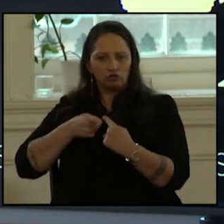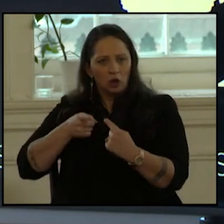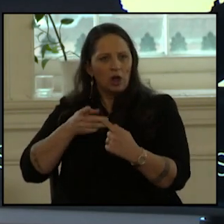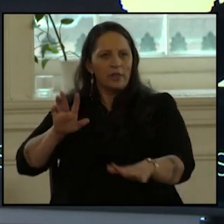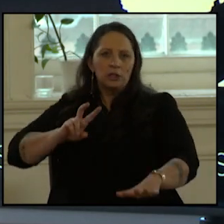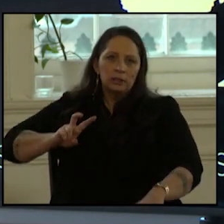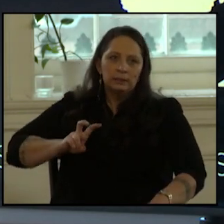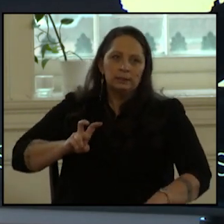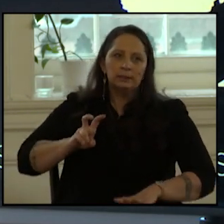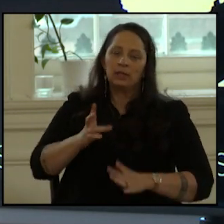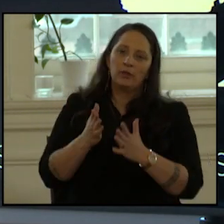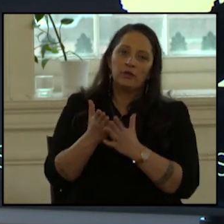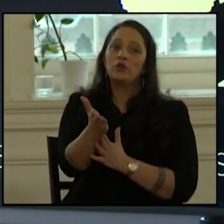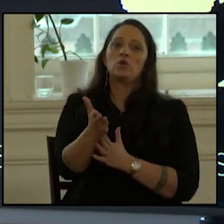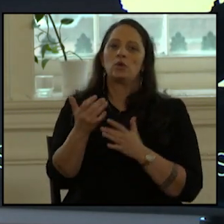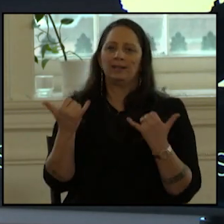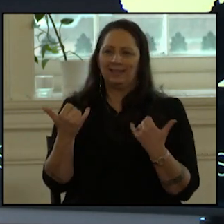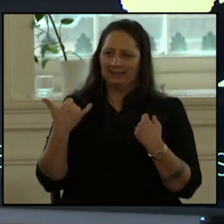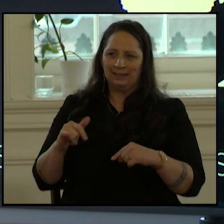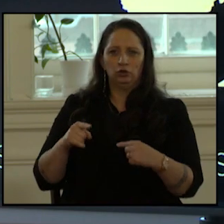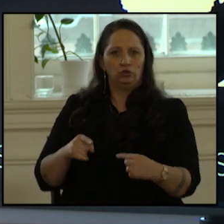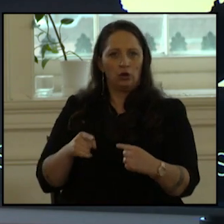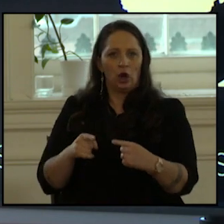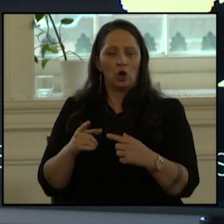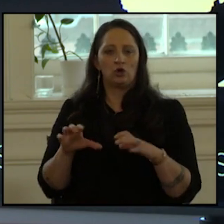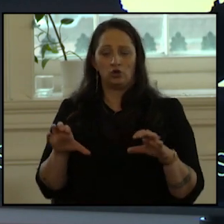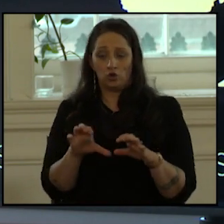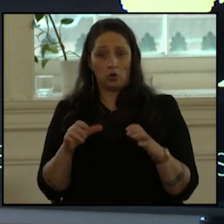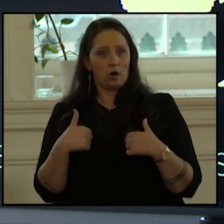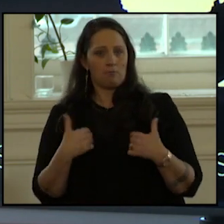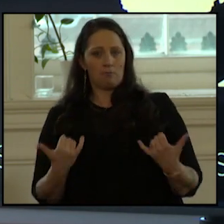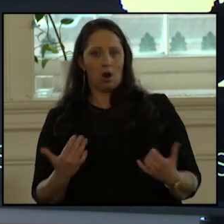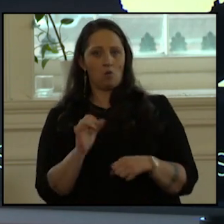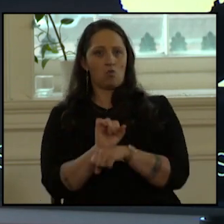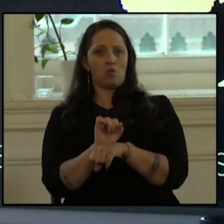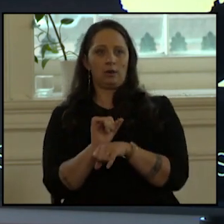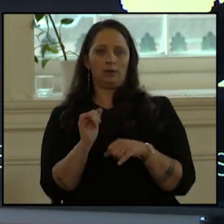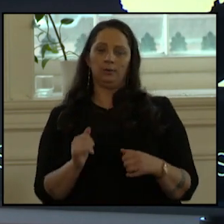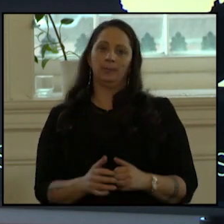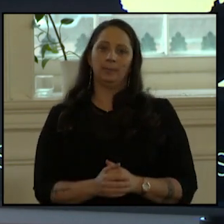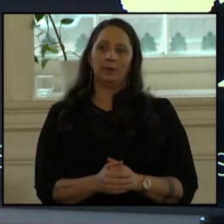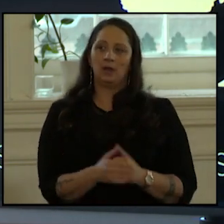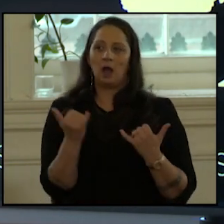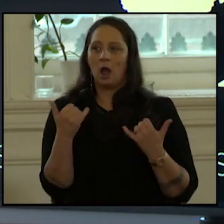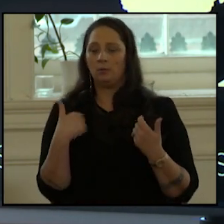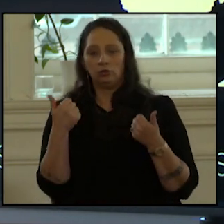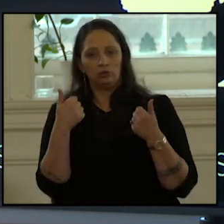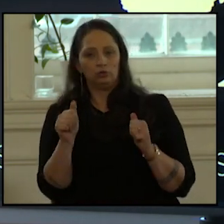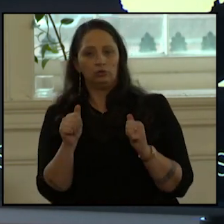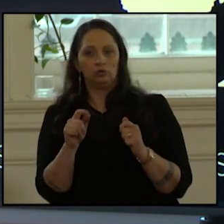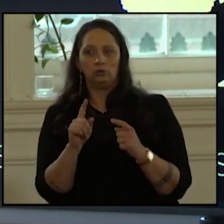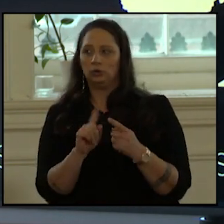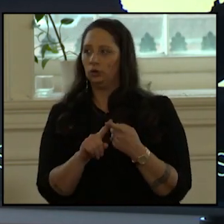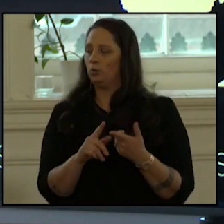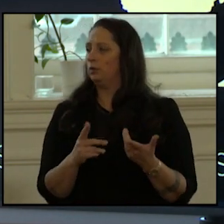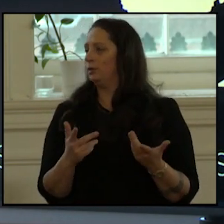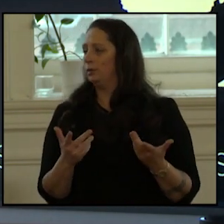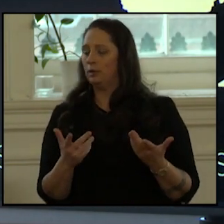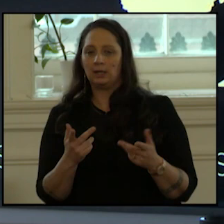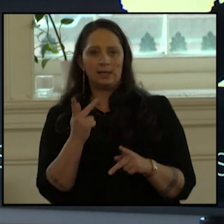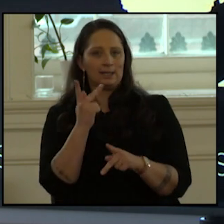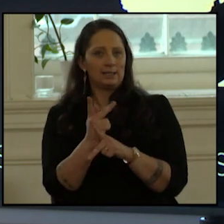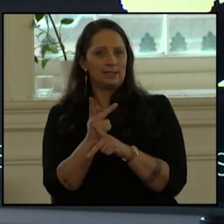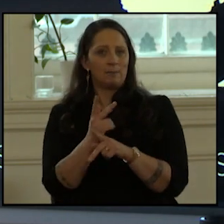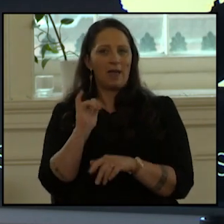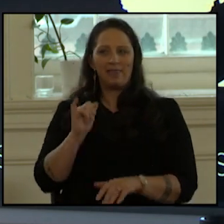day, it's still a journey, doing what I am doing in terms of trying to erect and trying to keep